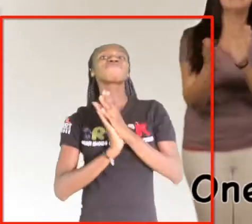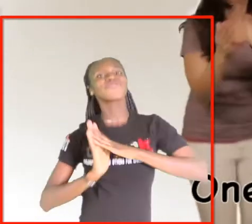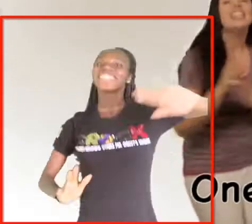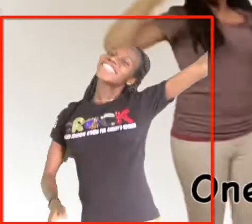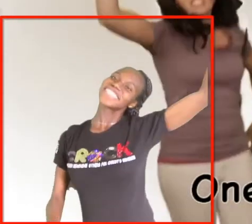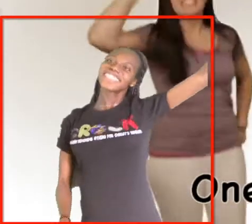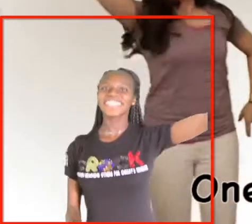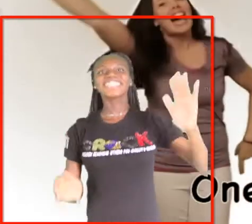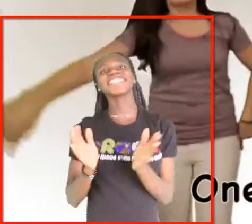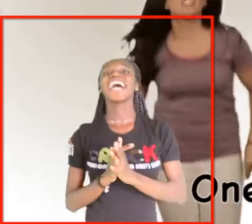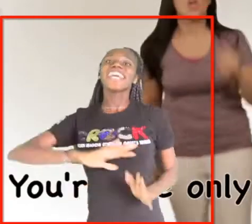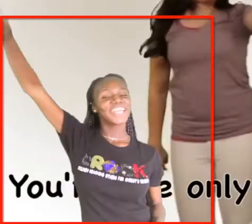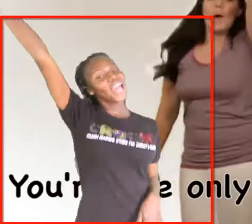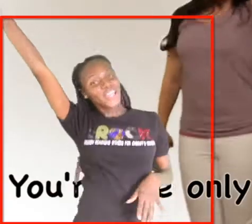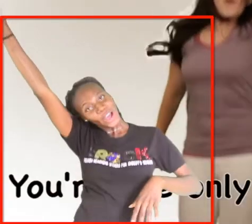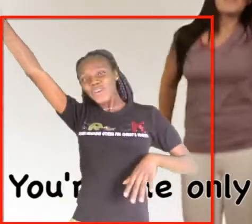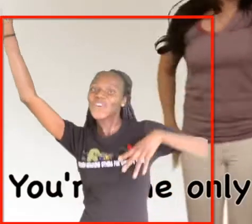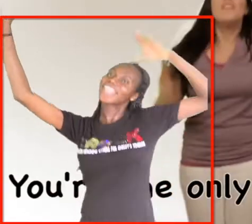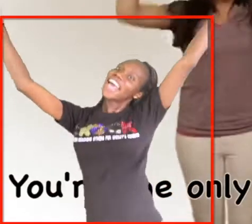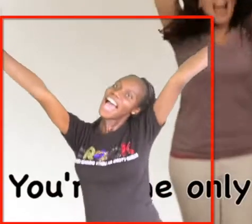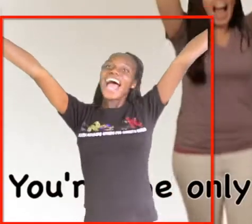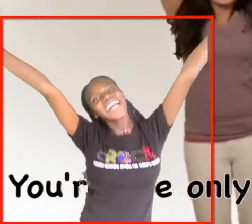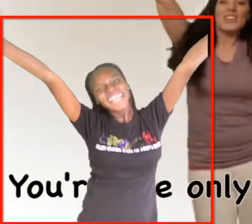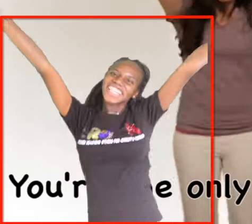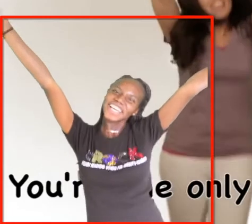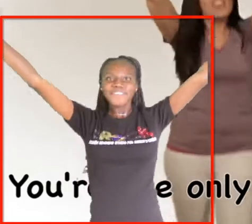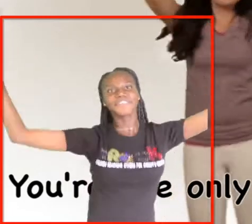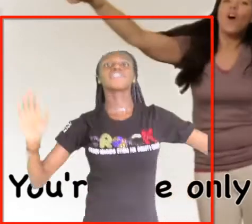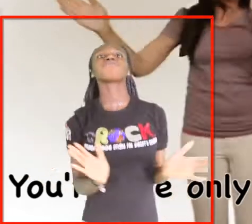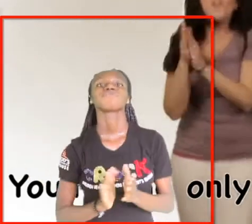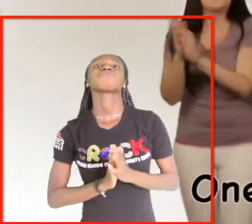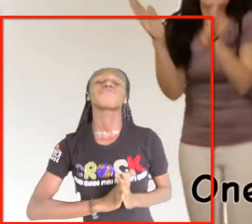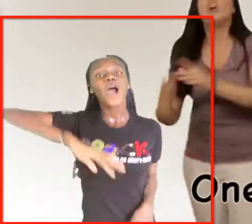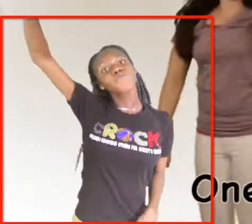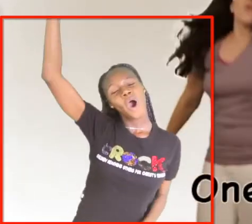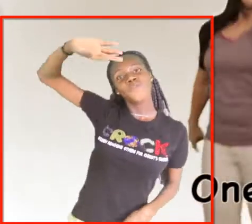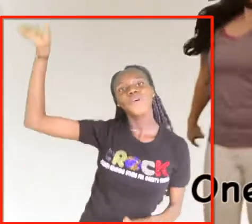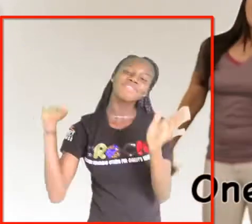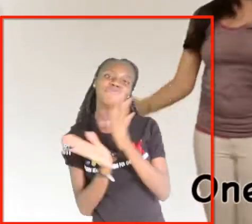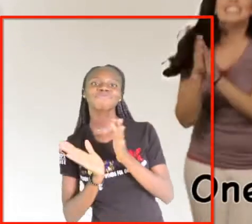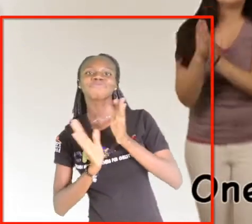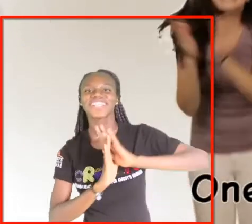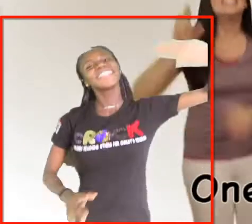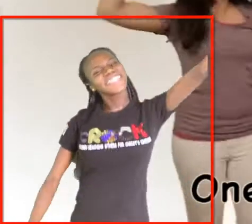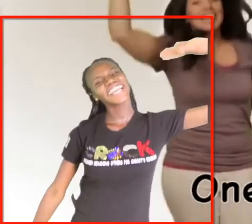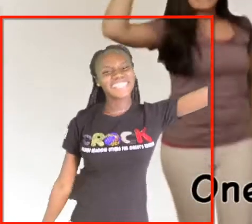way, Jesus, you're the only one that I could live for. One